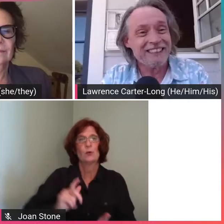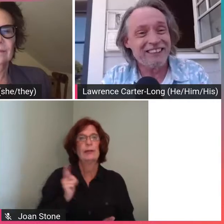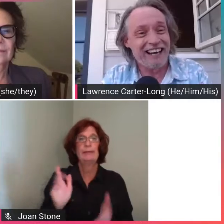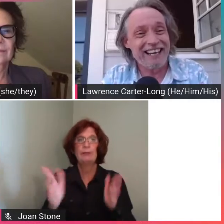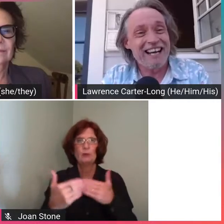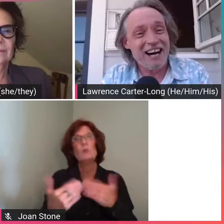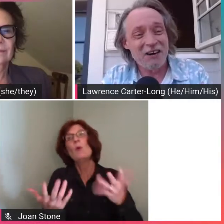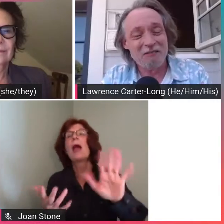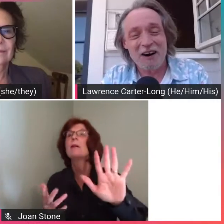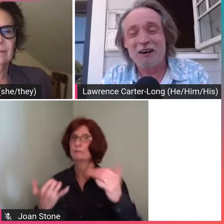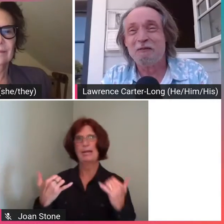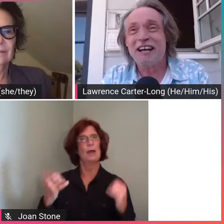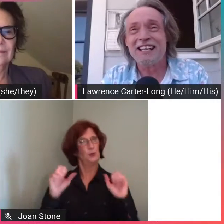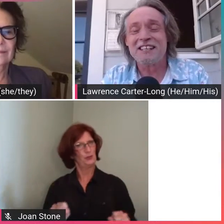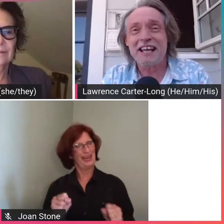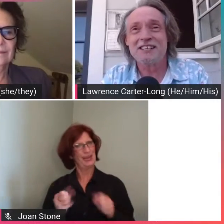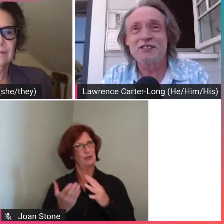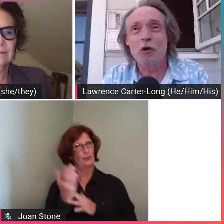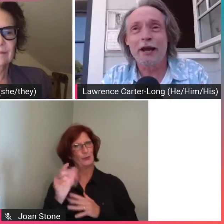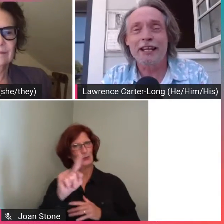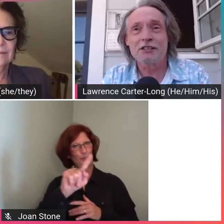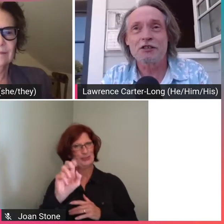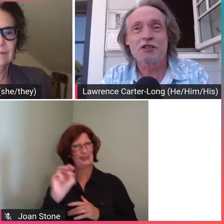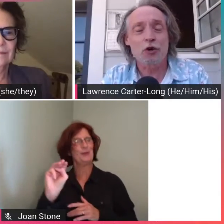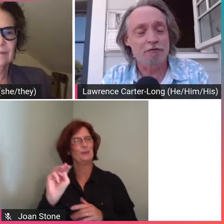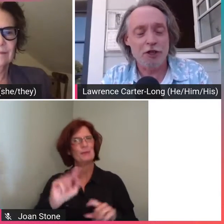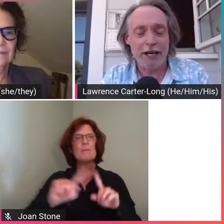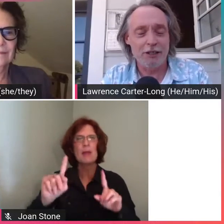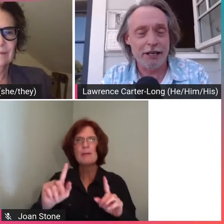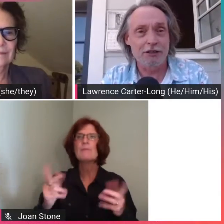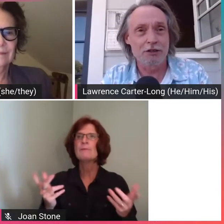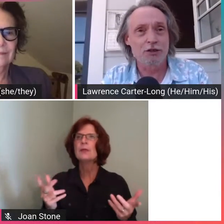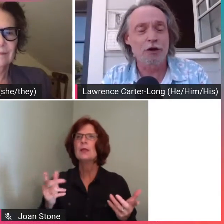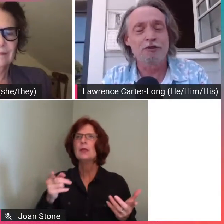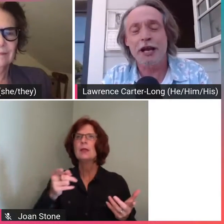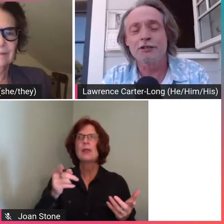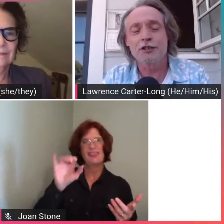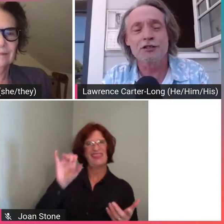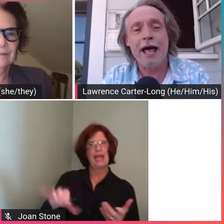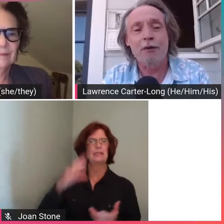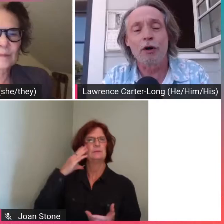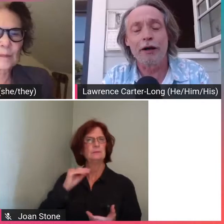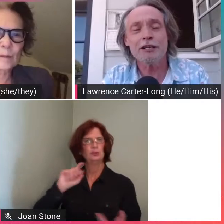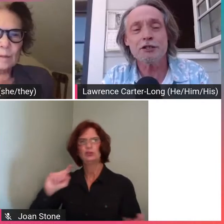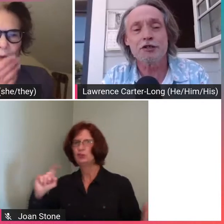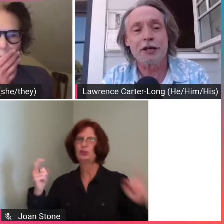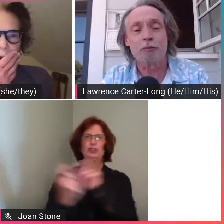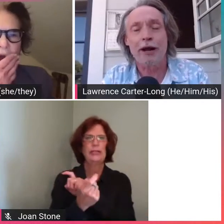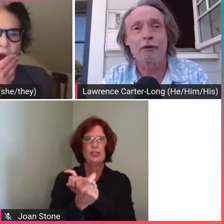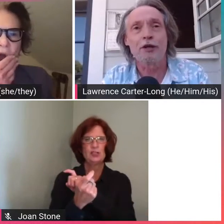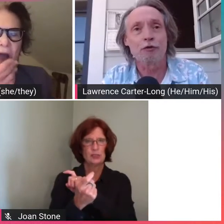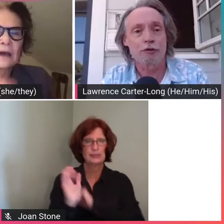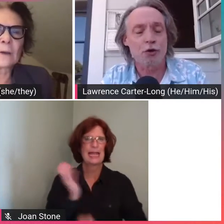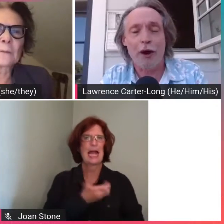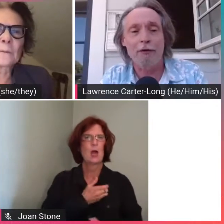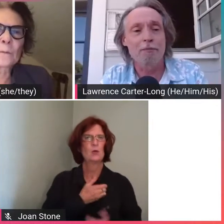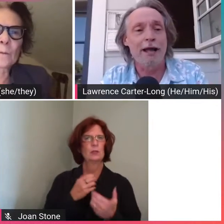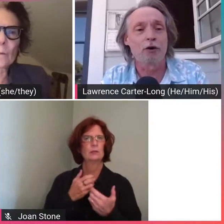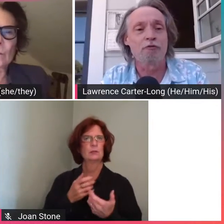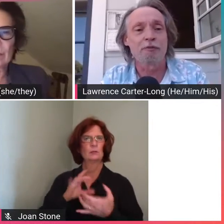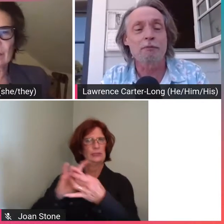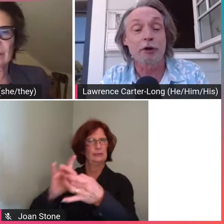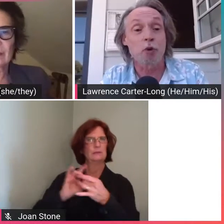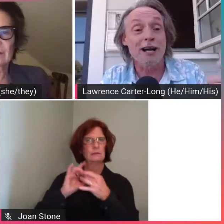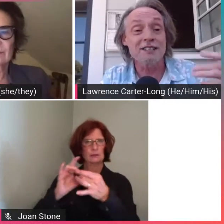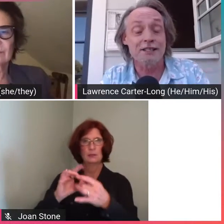Zoom. Yeah, true. Right? And so it sort of changes that relationship, right? When you're surrounded